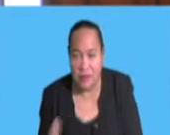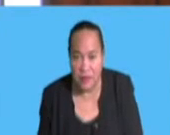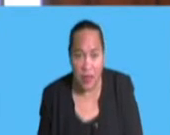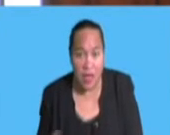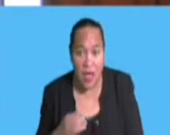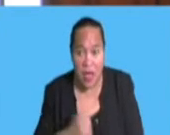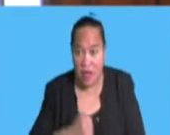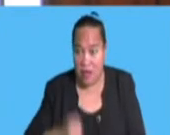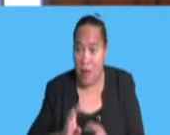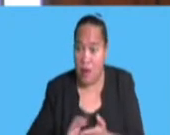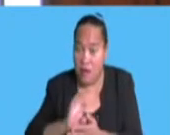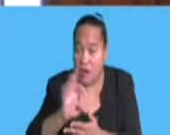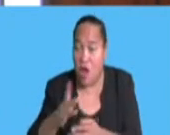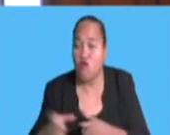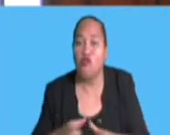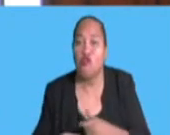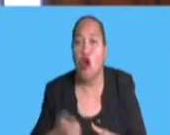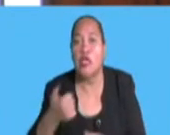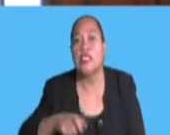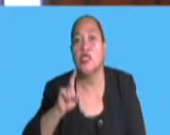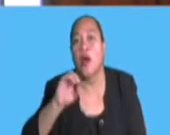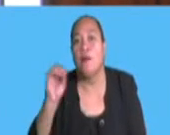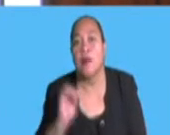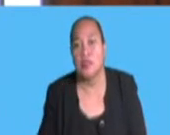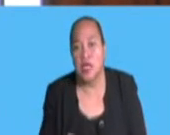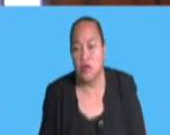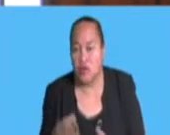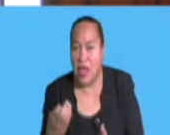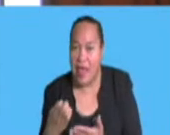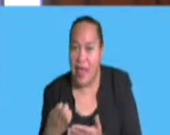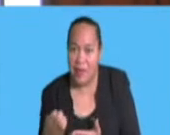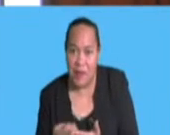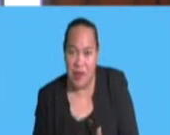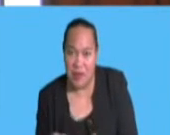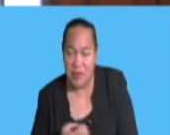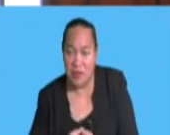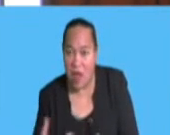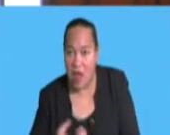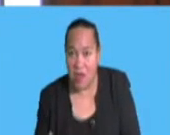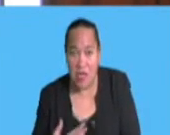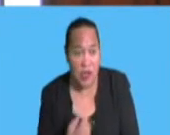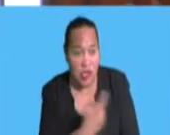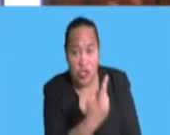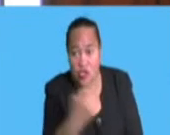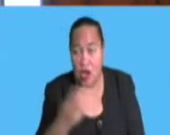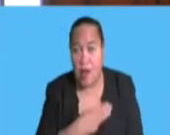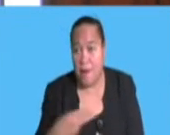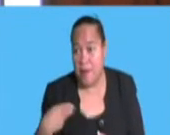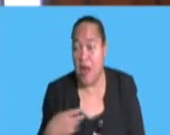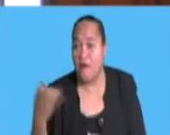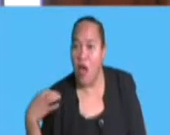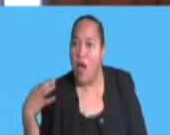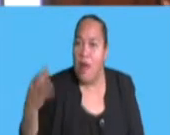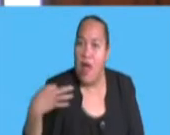61% of our entire national budget. Expenditure through a requisition system, where each ministry has to reapply for funds.